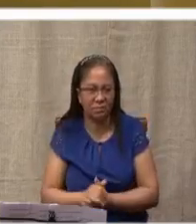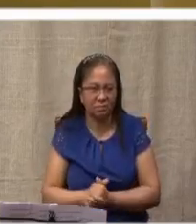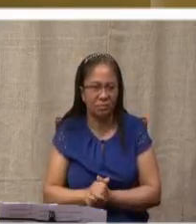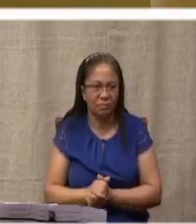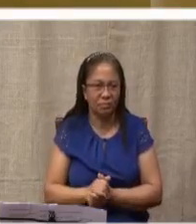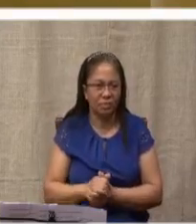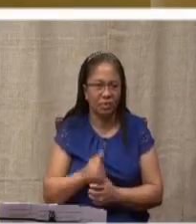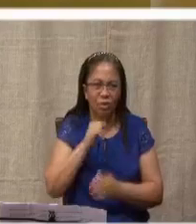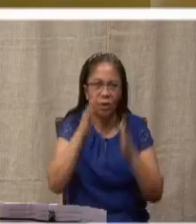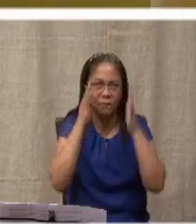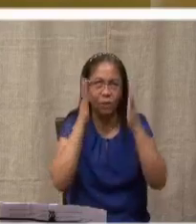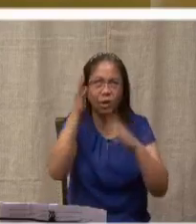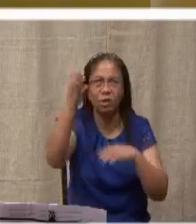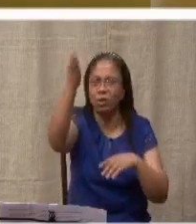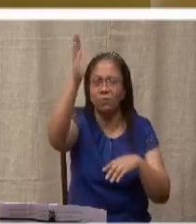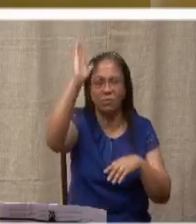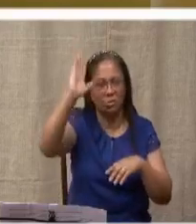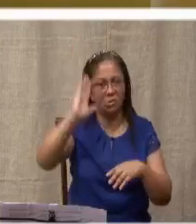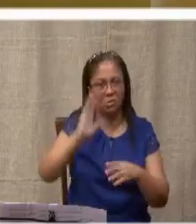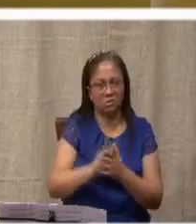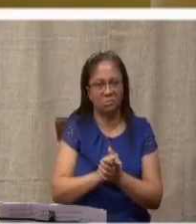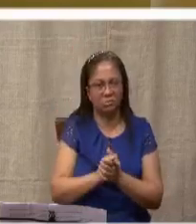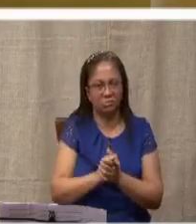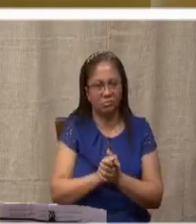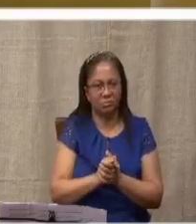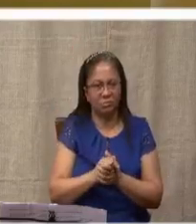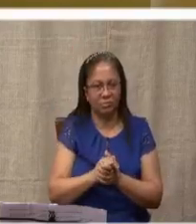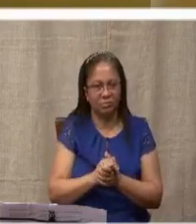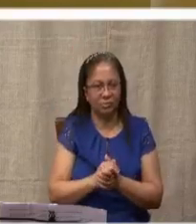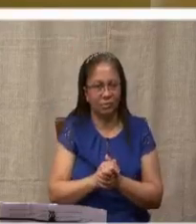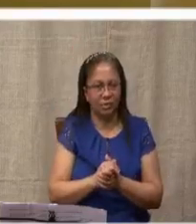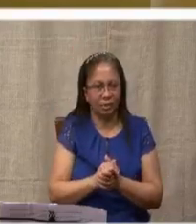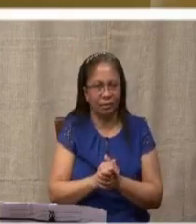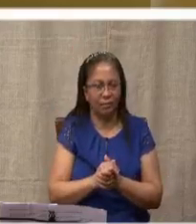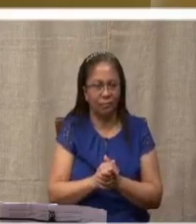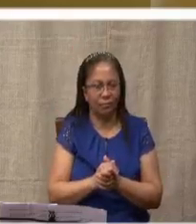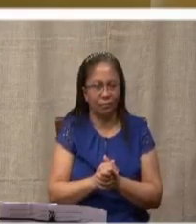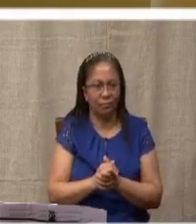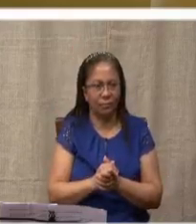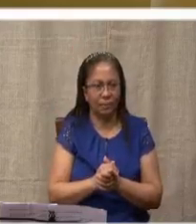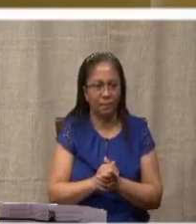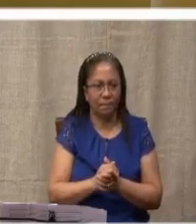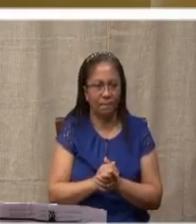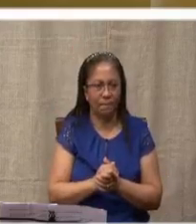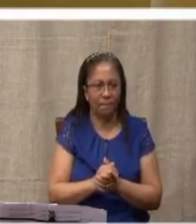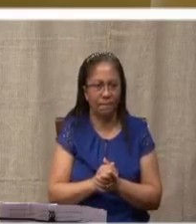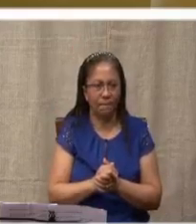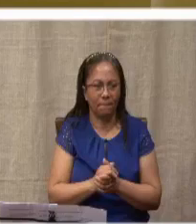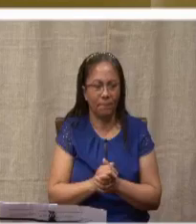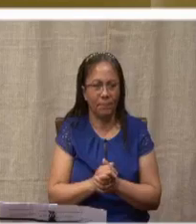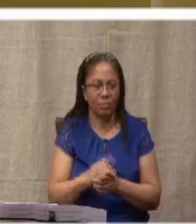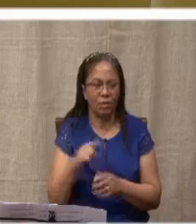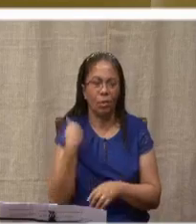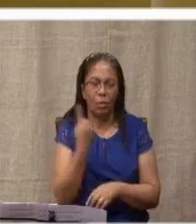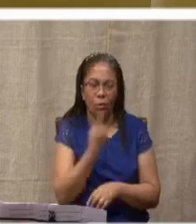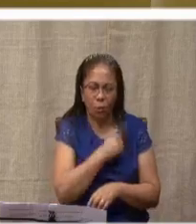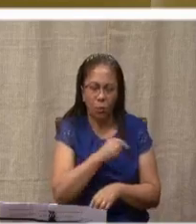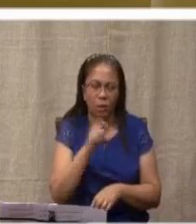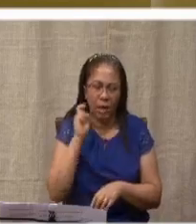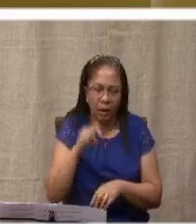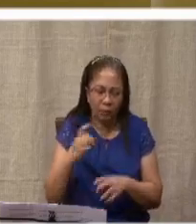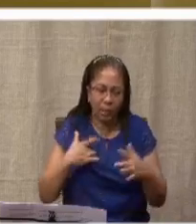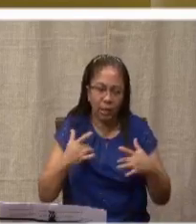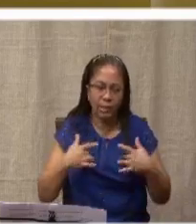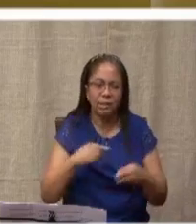directions because of the destruction of evil but we also have to deal with the with the home the family the